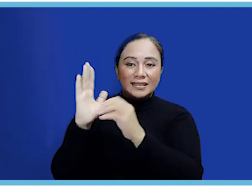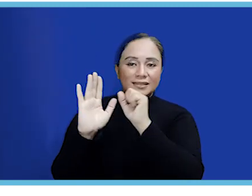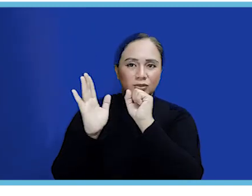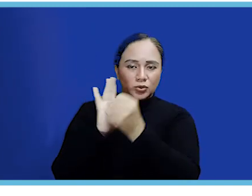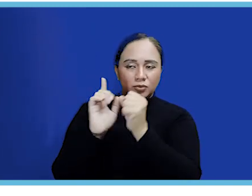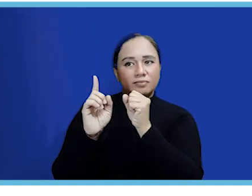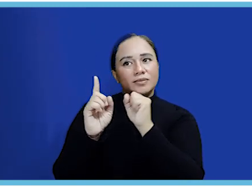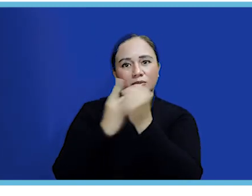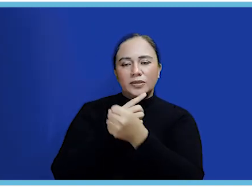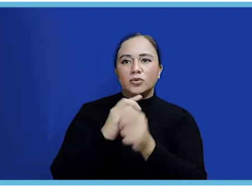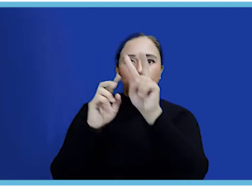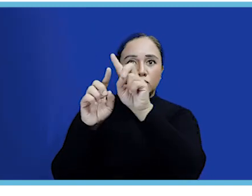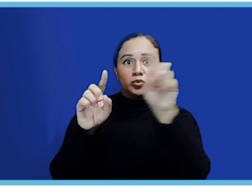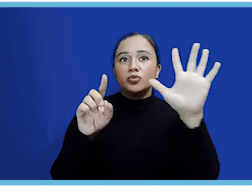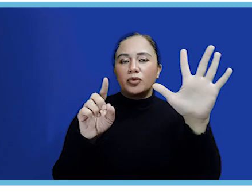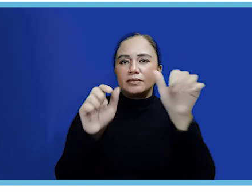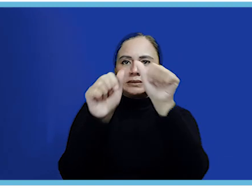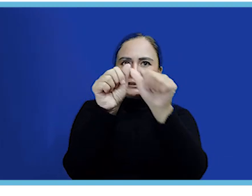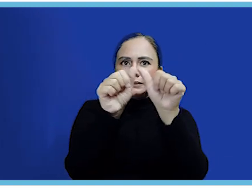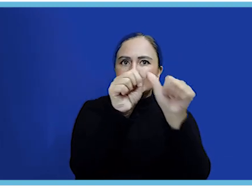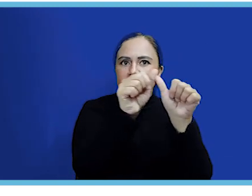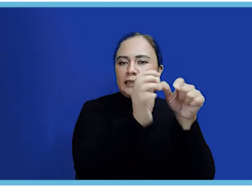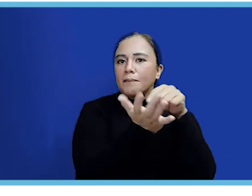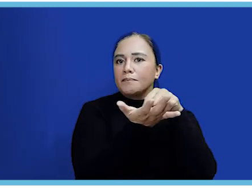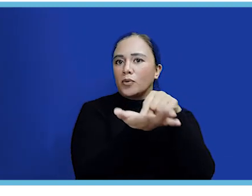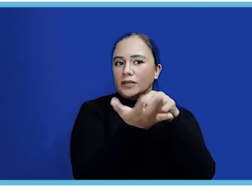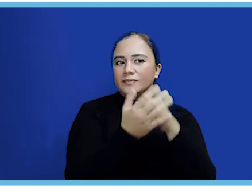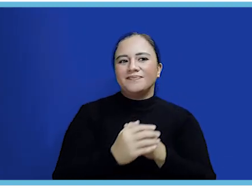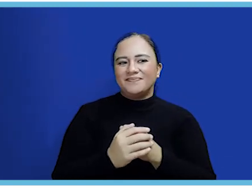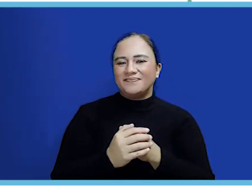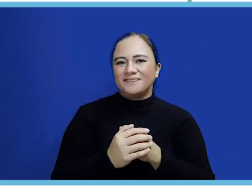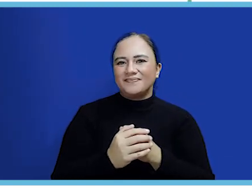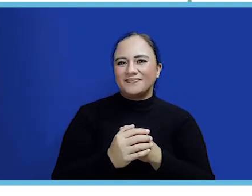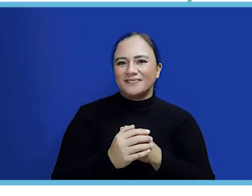situation. Columns 2 to 5 contain each of the following models: